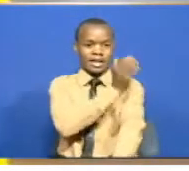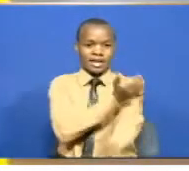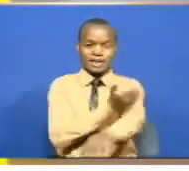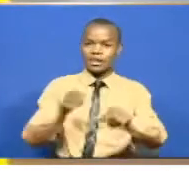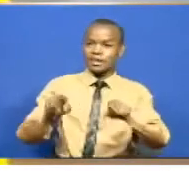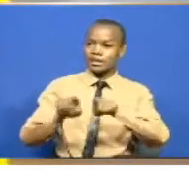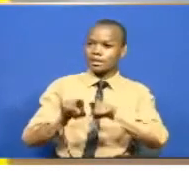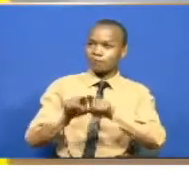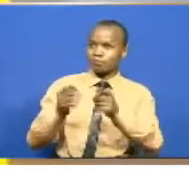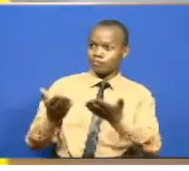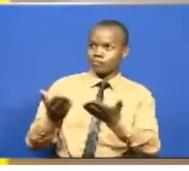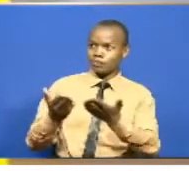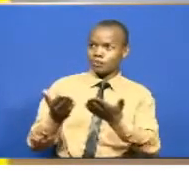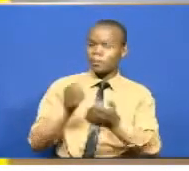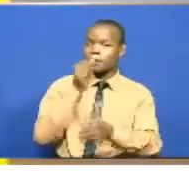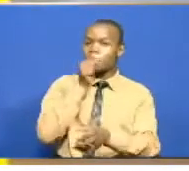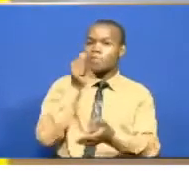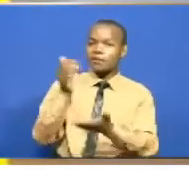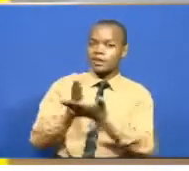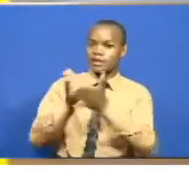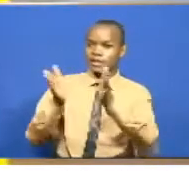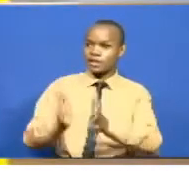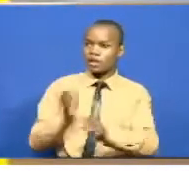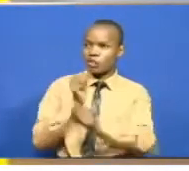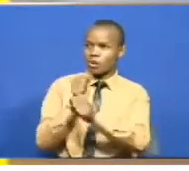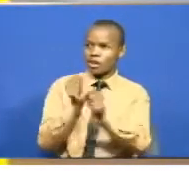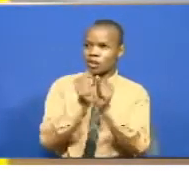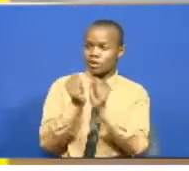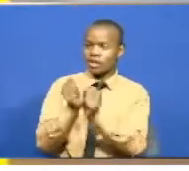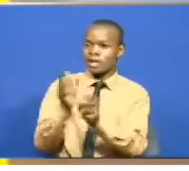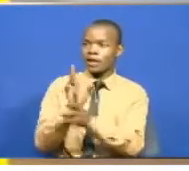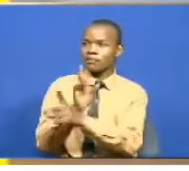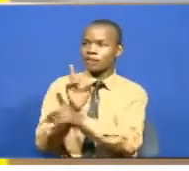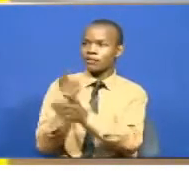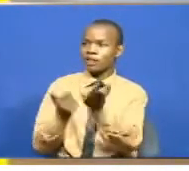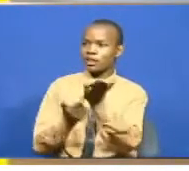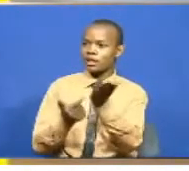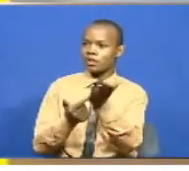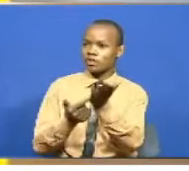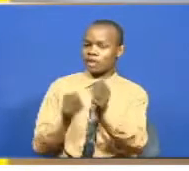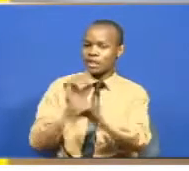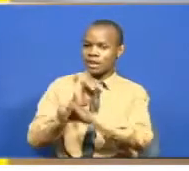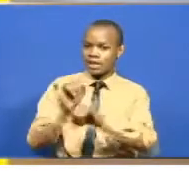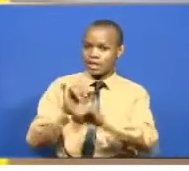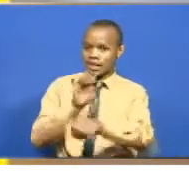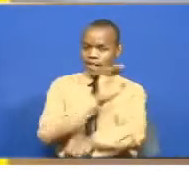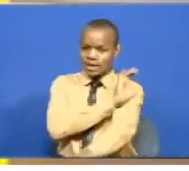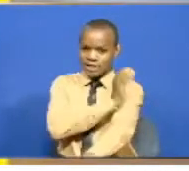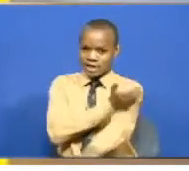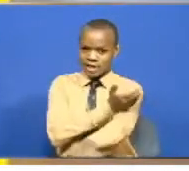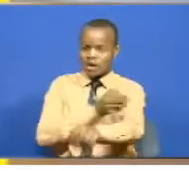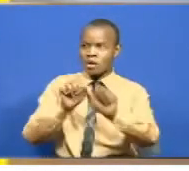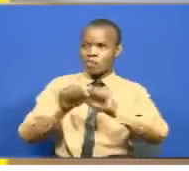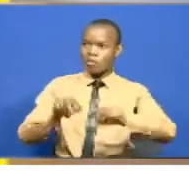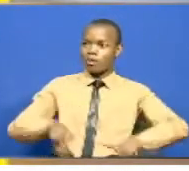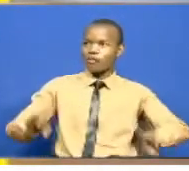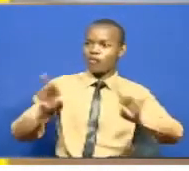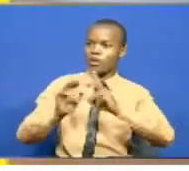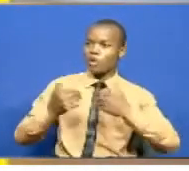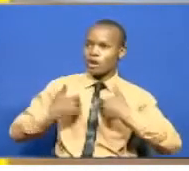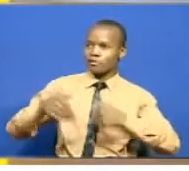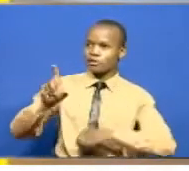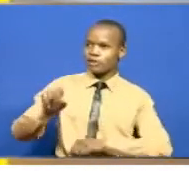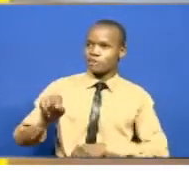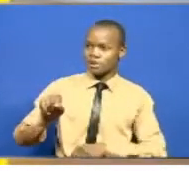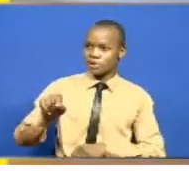there with the help of various modern technologies from renewable energy to bring values which is affordable and at the